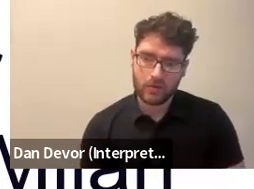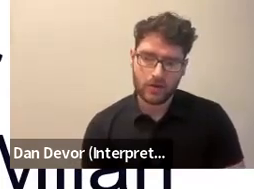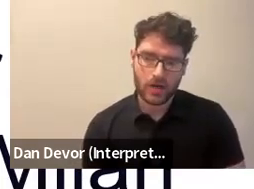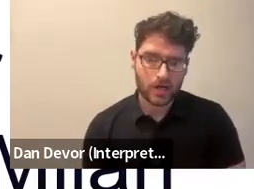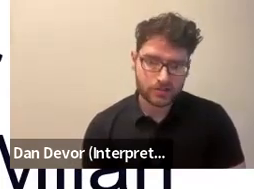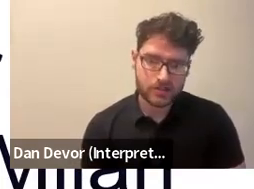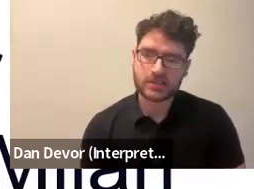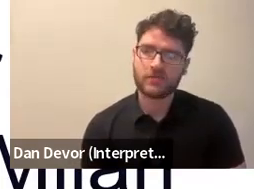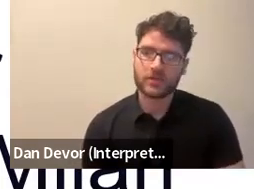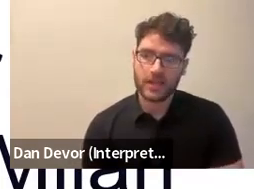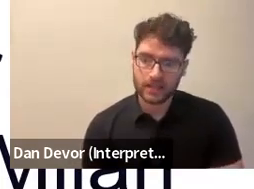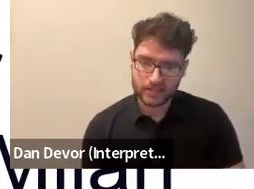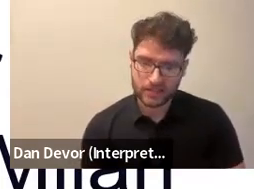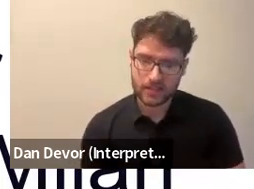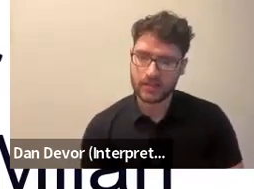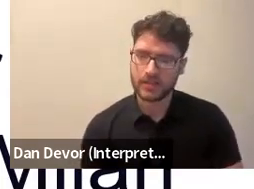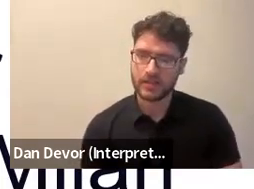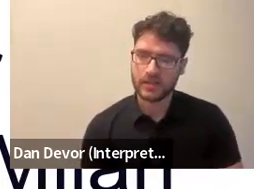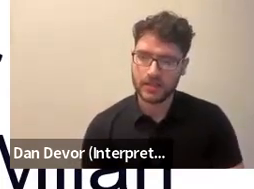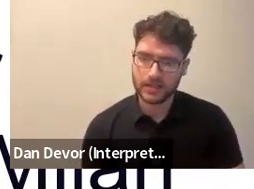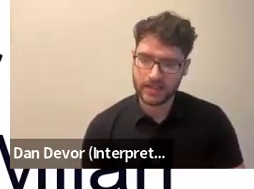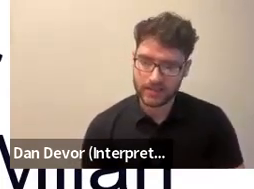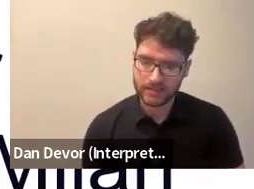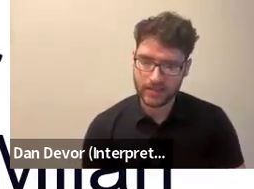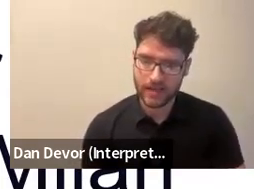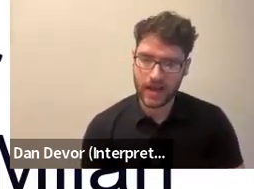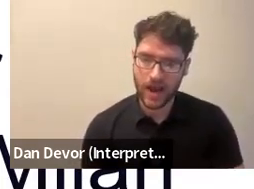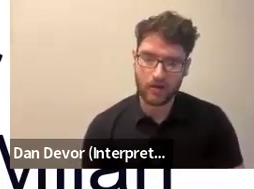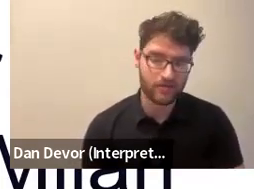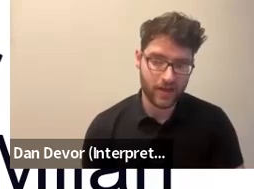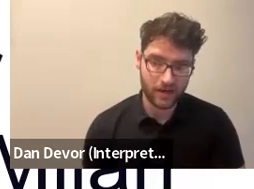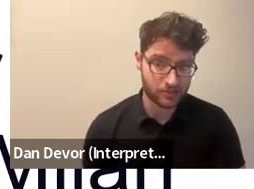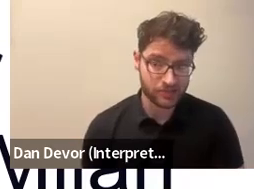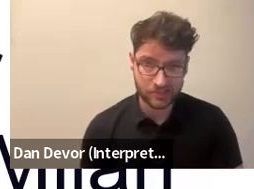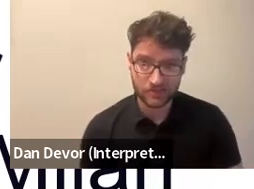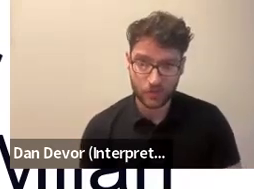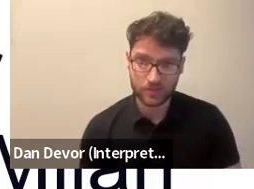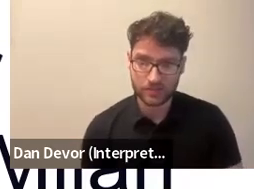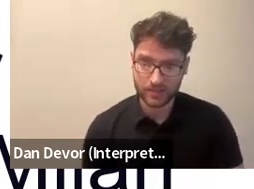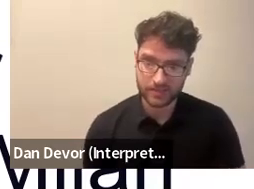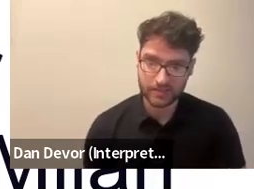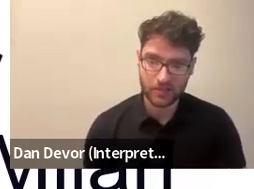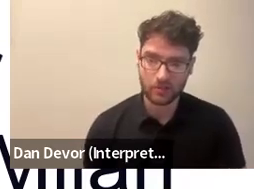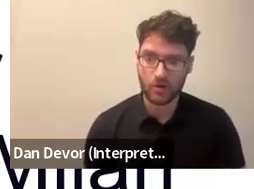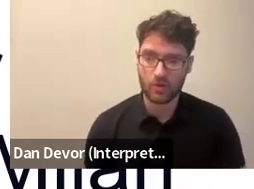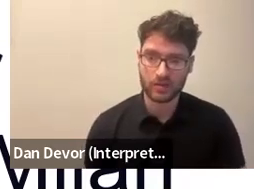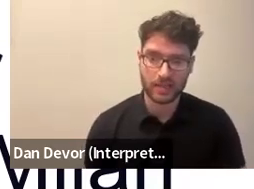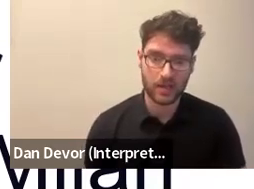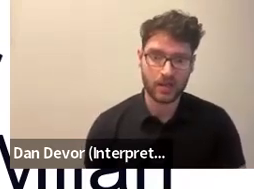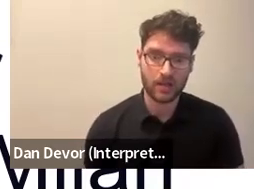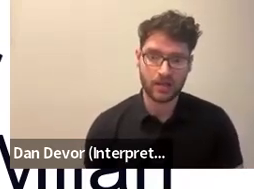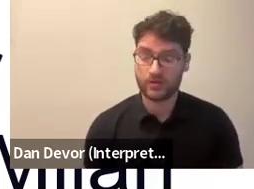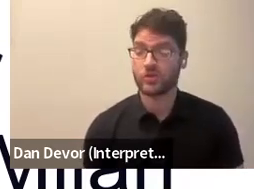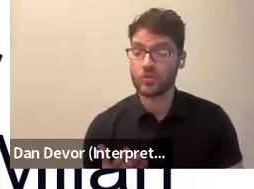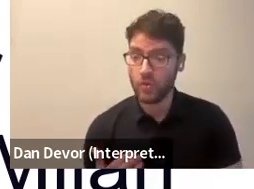Now, there were 164 delegates in attendance, and out of that 164 delegates, there's